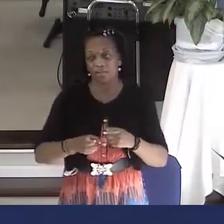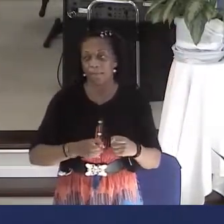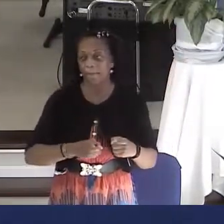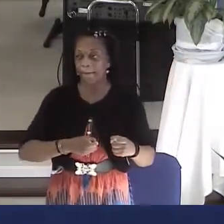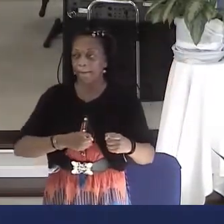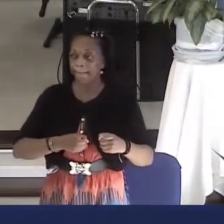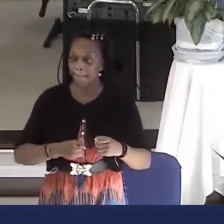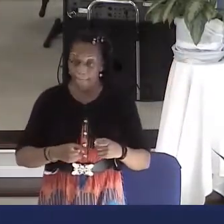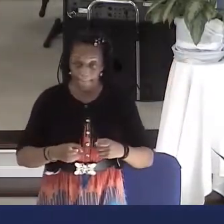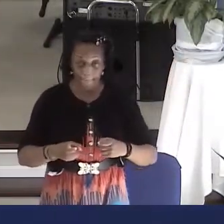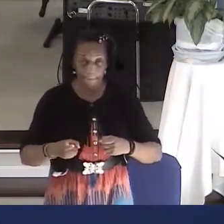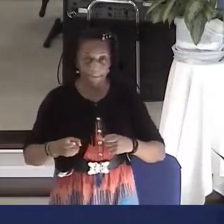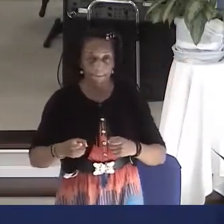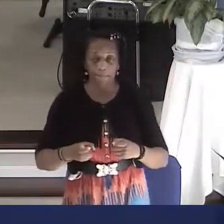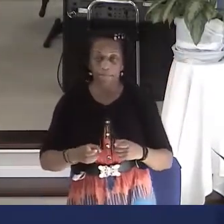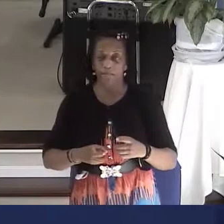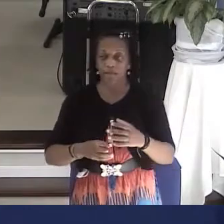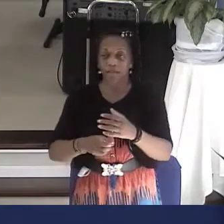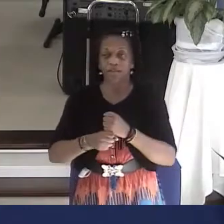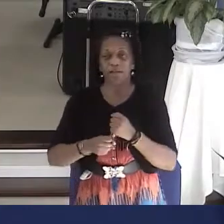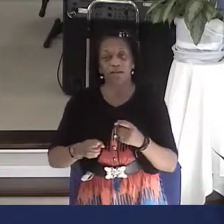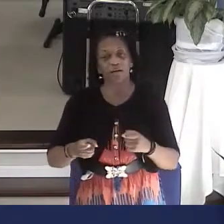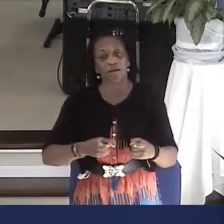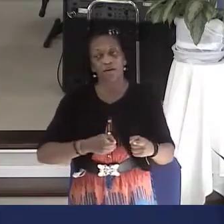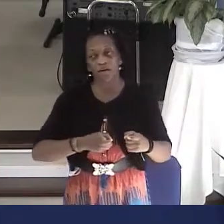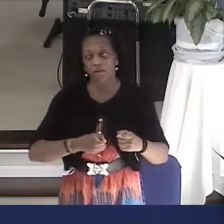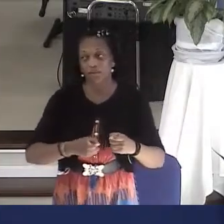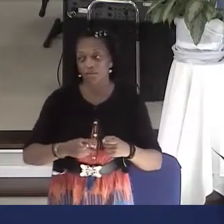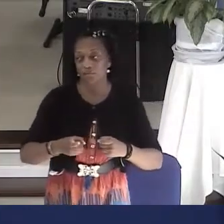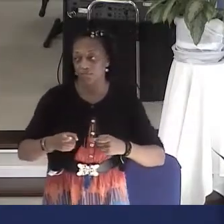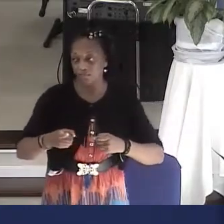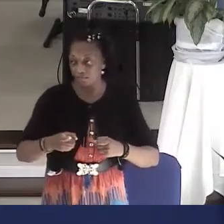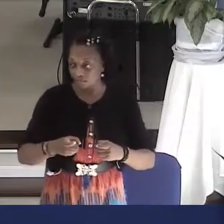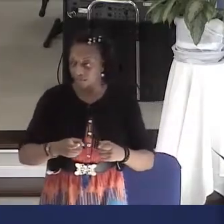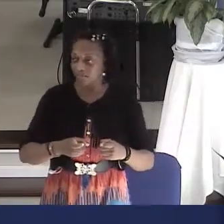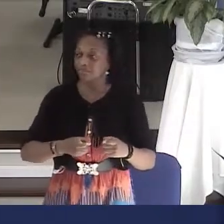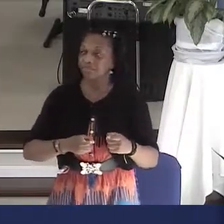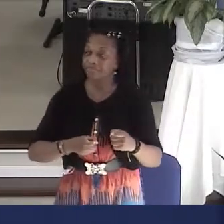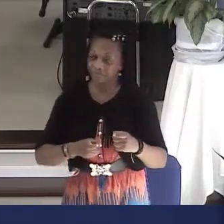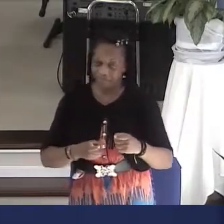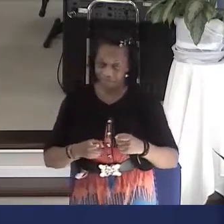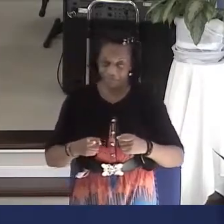Take over, take over.